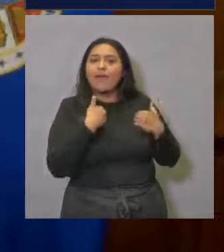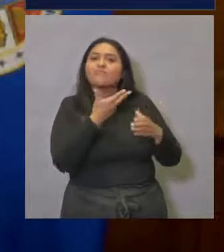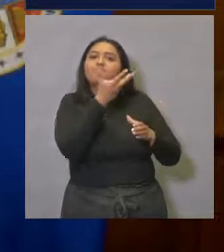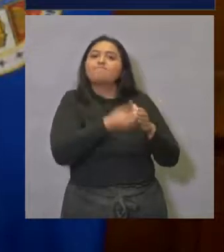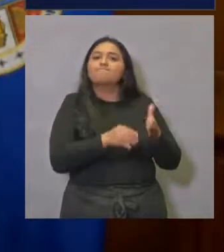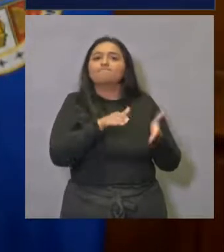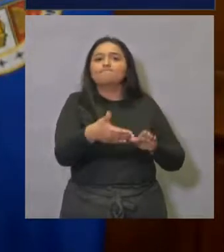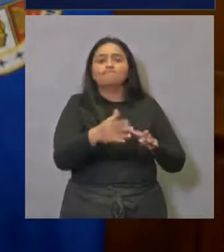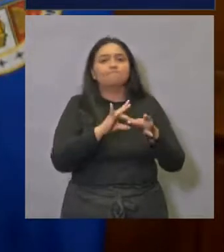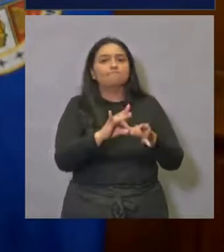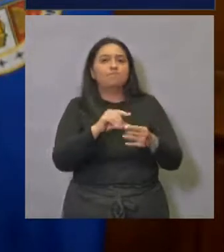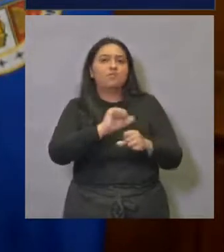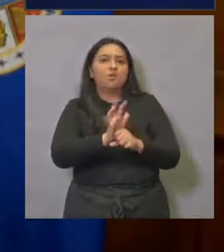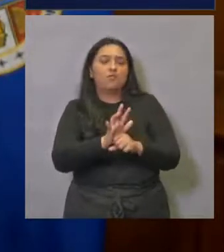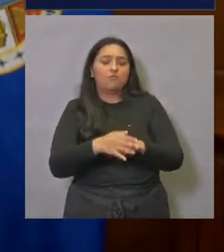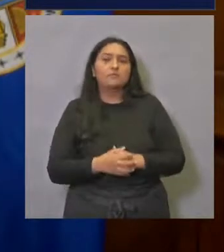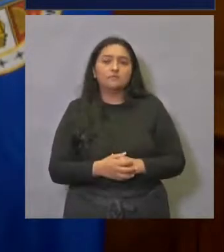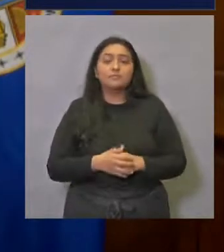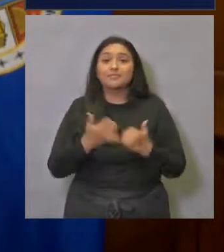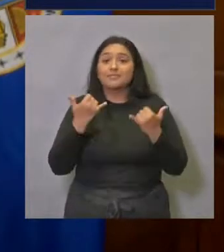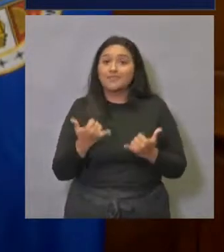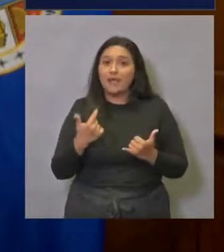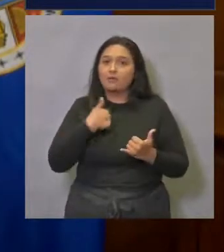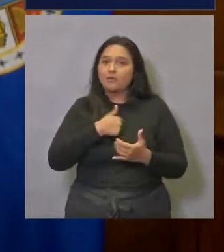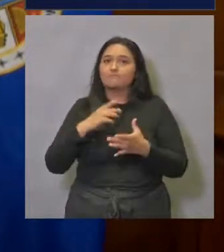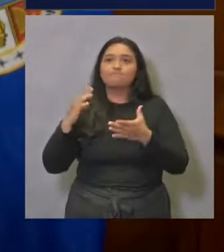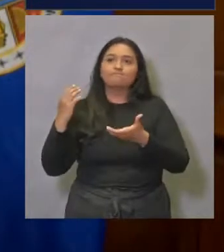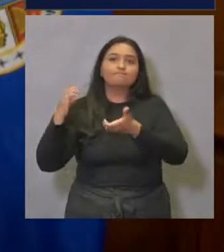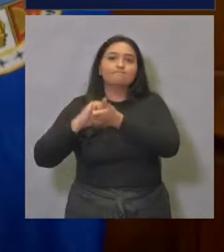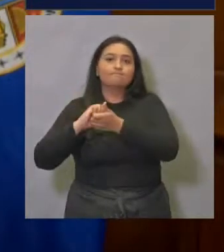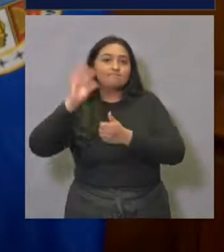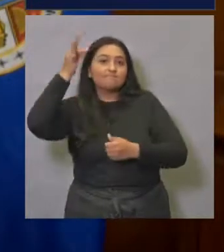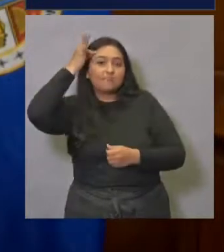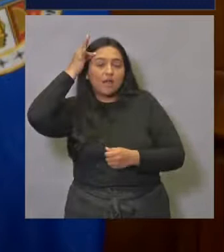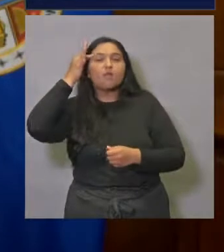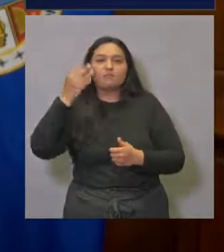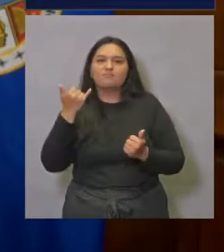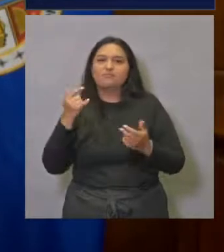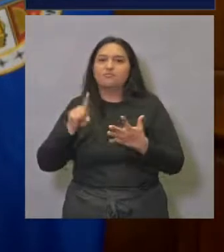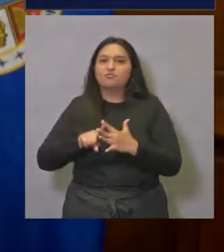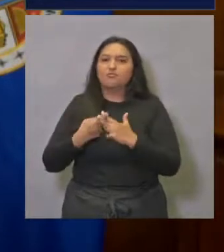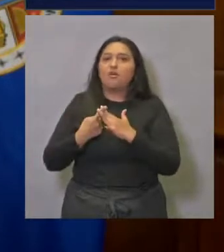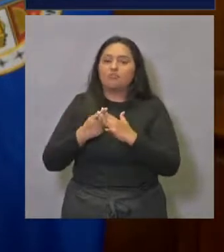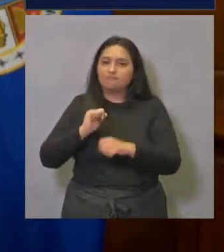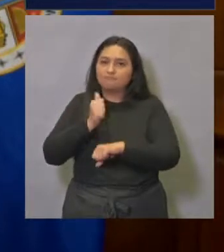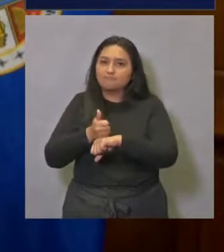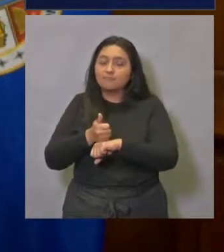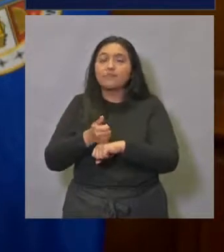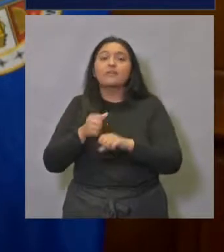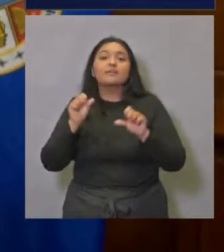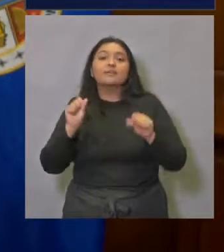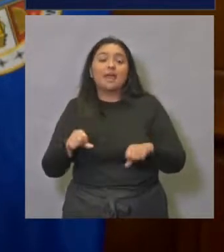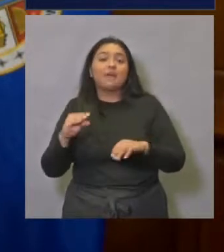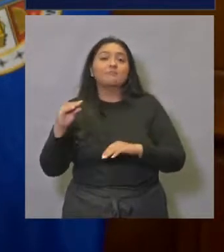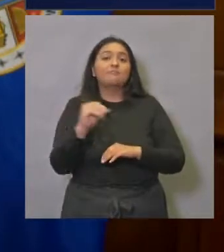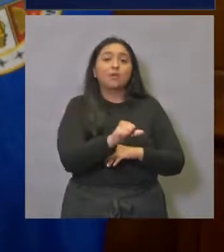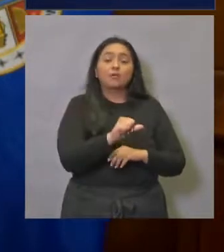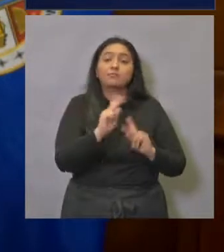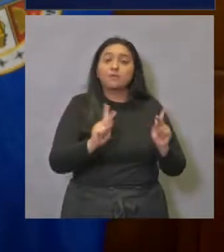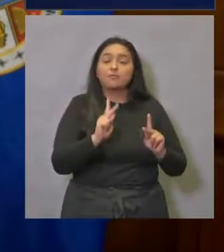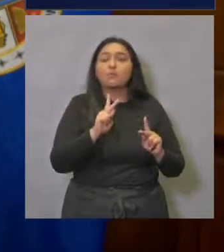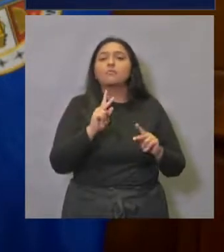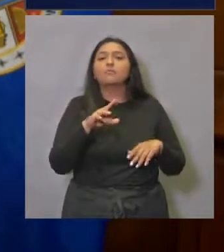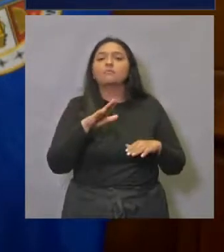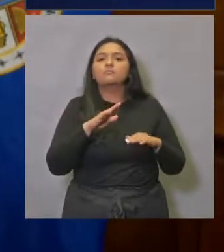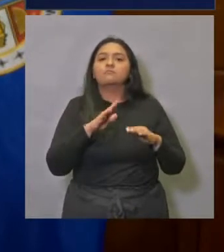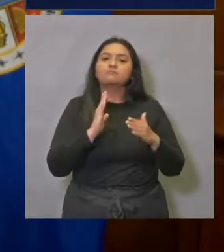today that partnership with the federal government is being launched to reimburse residents up to $9,000 for those who lost a loved one